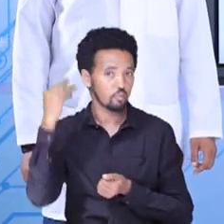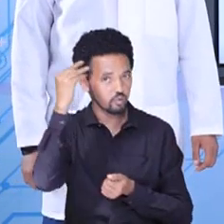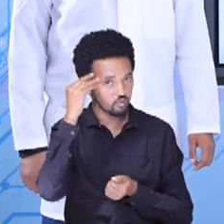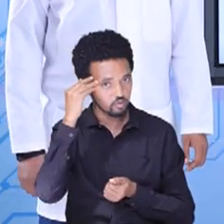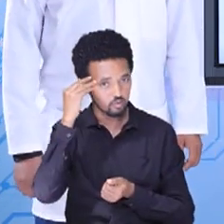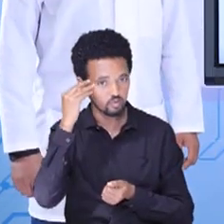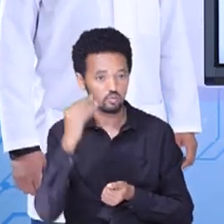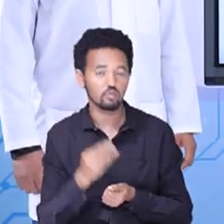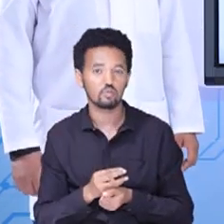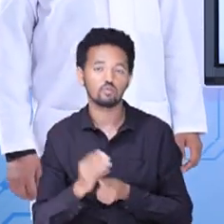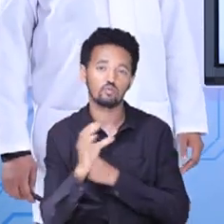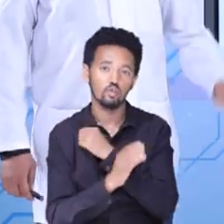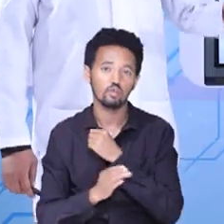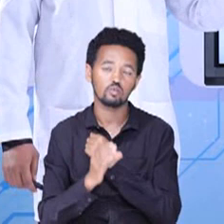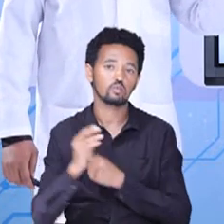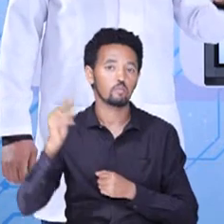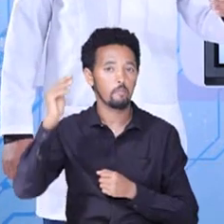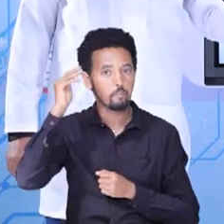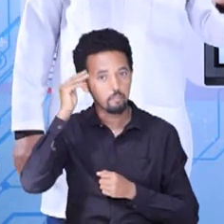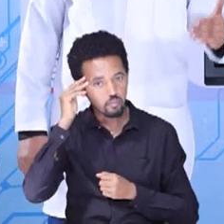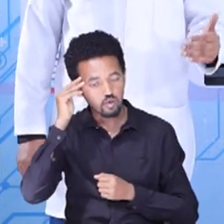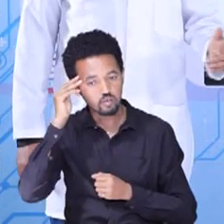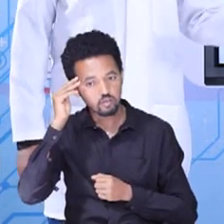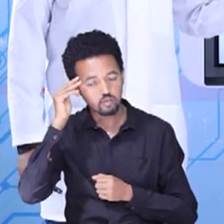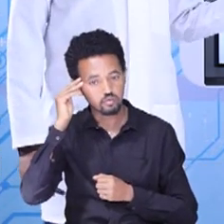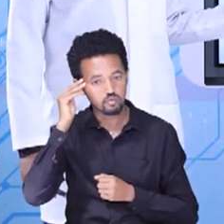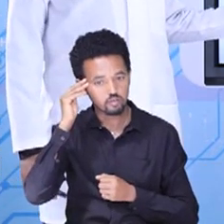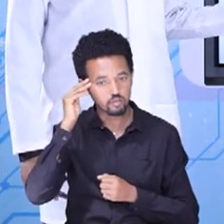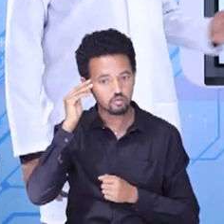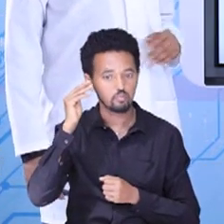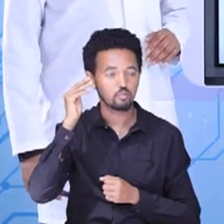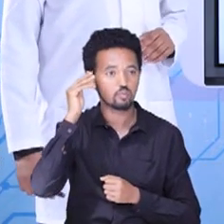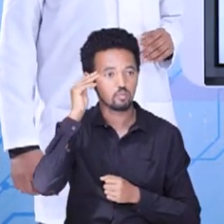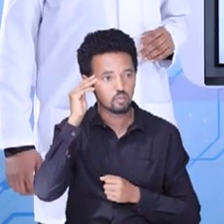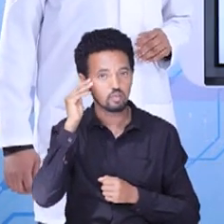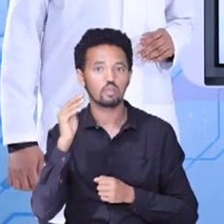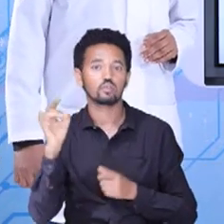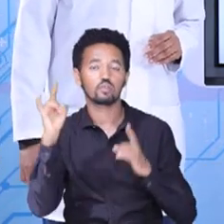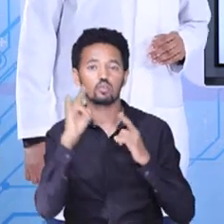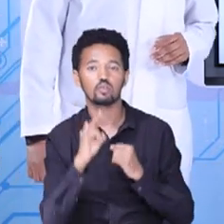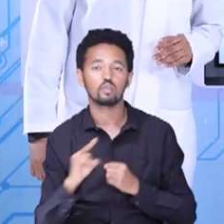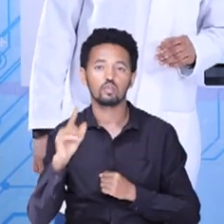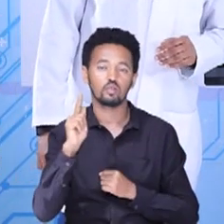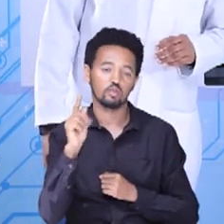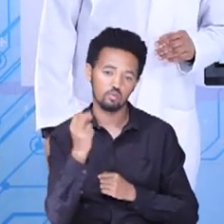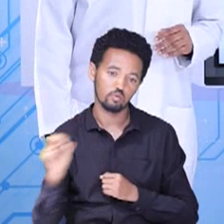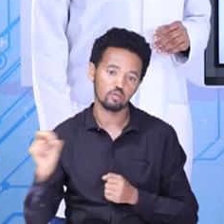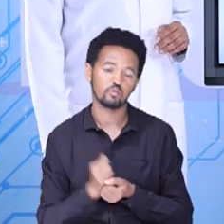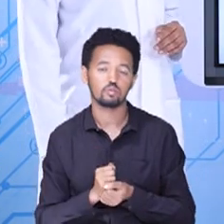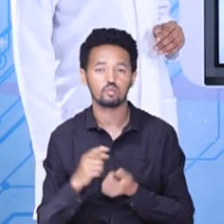the country, Meles Zenawi. Meles Zenawi was a president. Tamrat Layen was a prime minister during the time